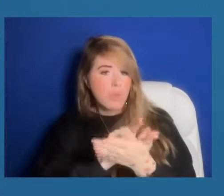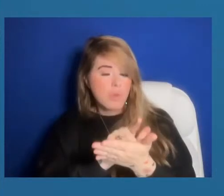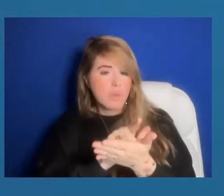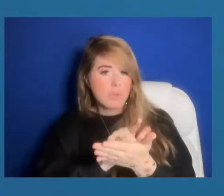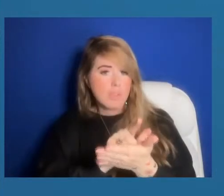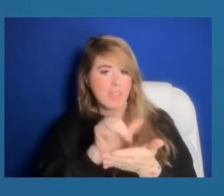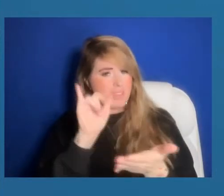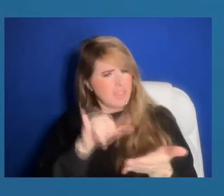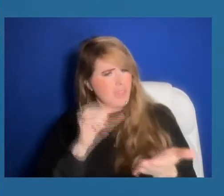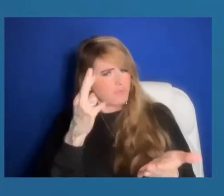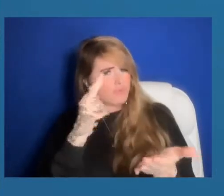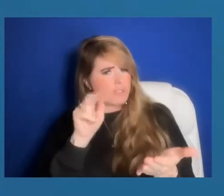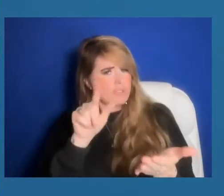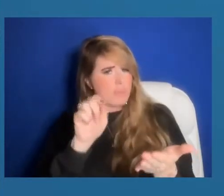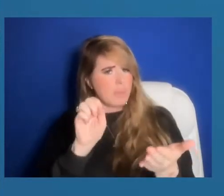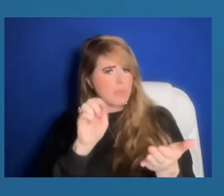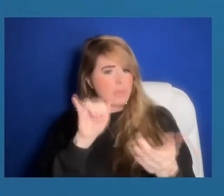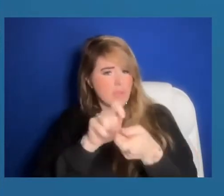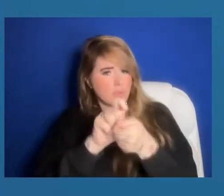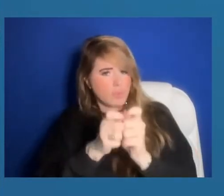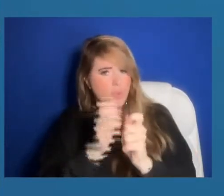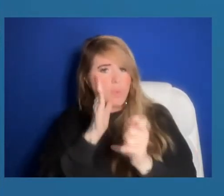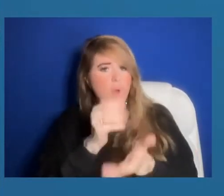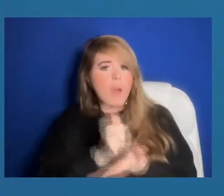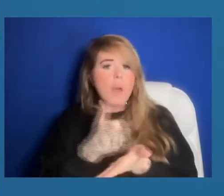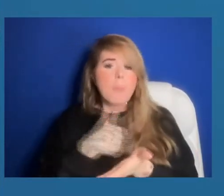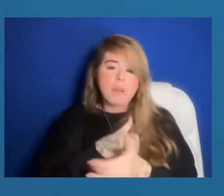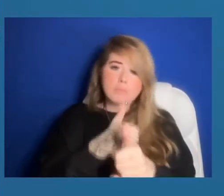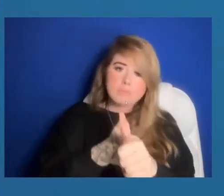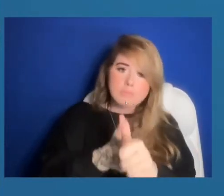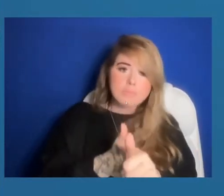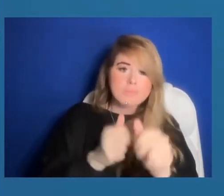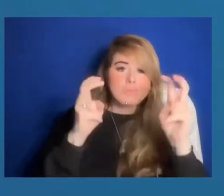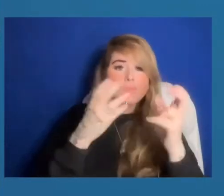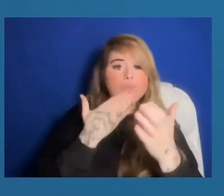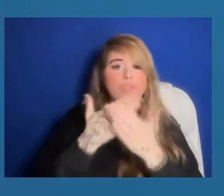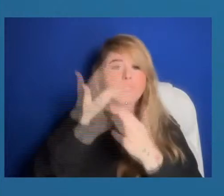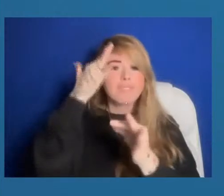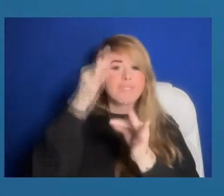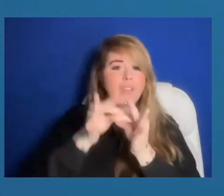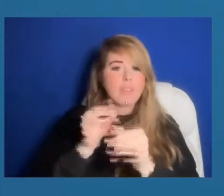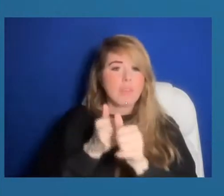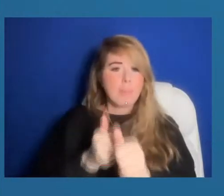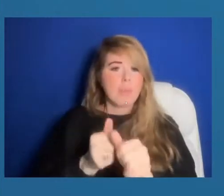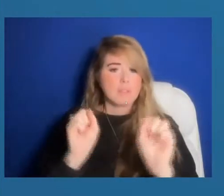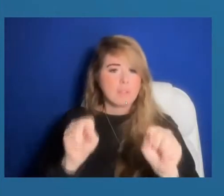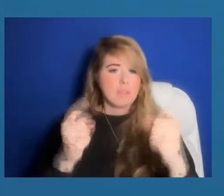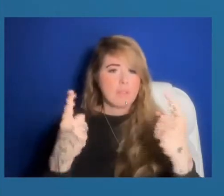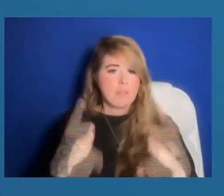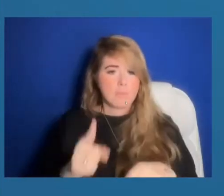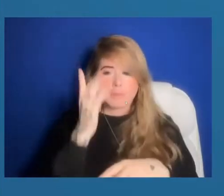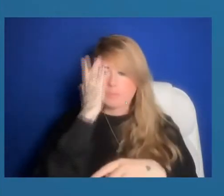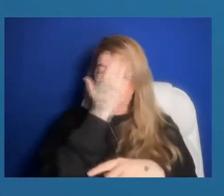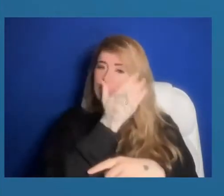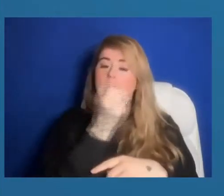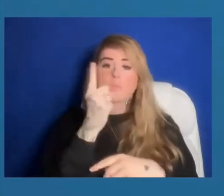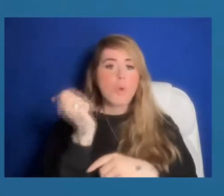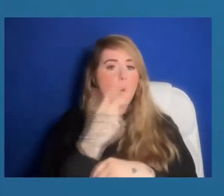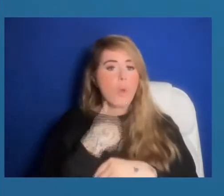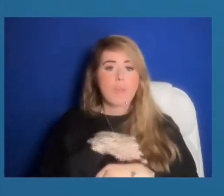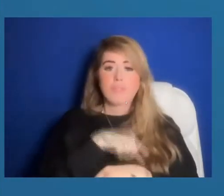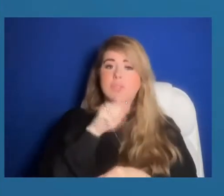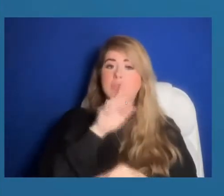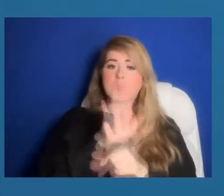allow good faith compliance to prevail. We all remain committed to the same